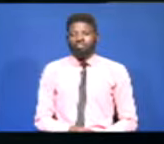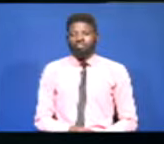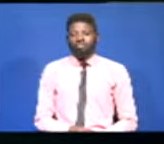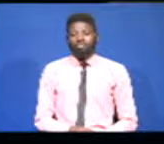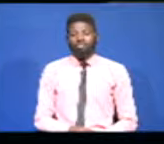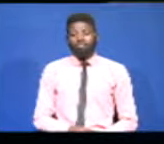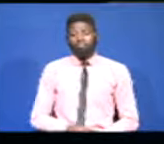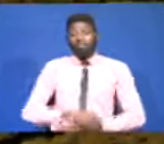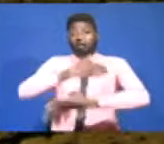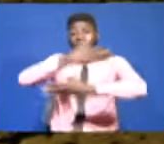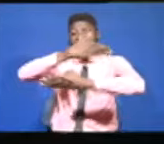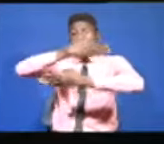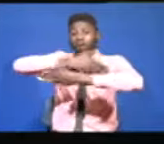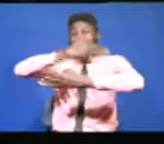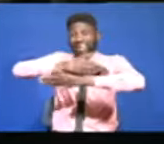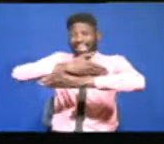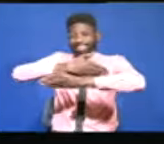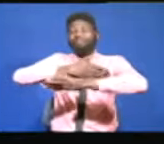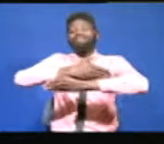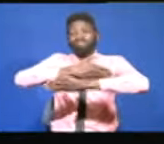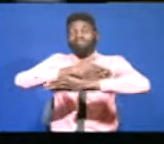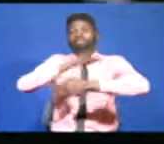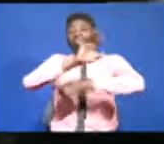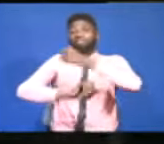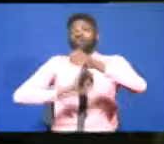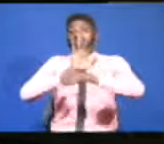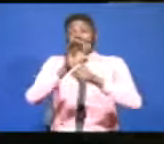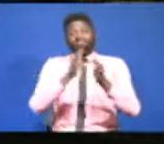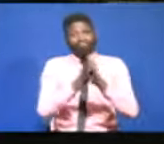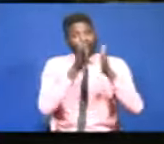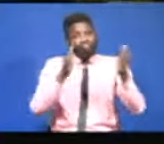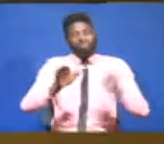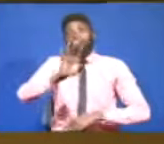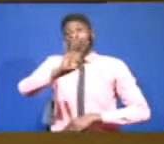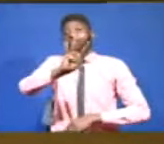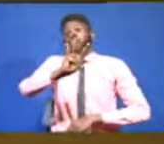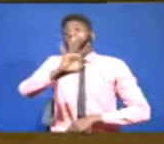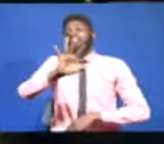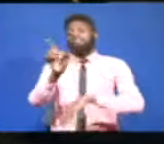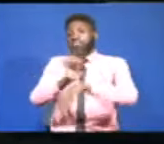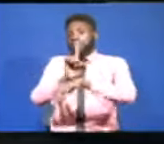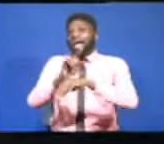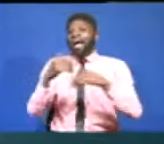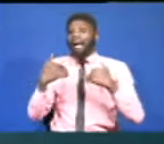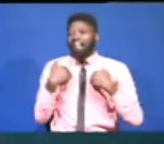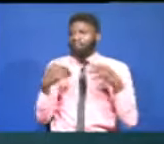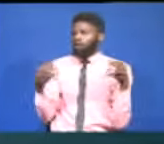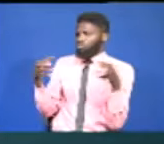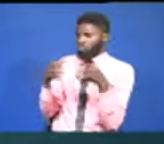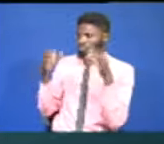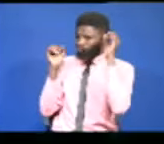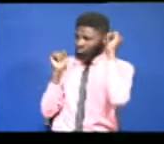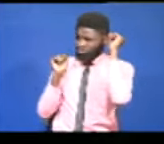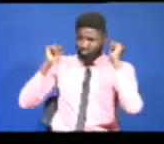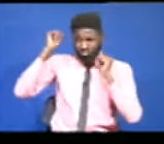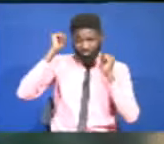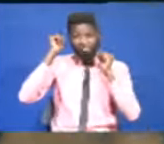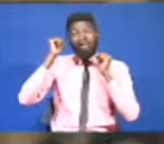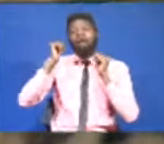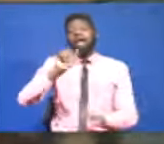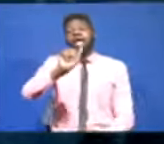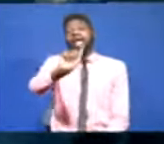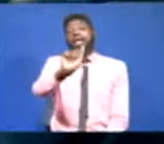MPAKANI, a 45-minute action drama, features a special intervention unit of the administration police.